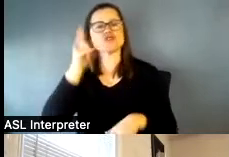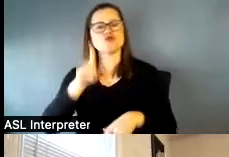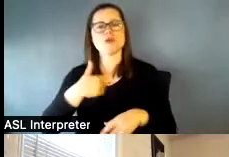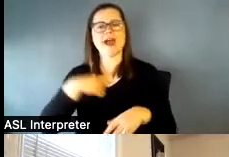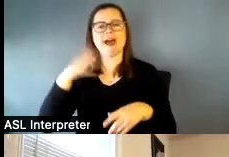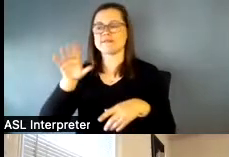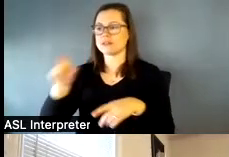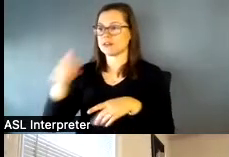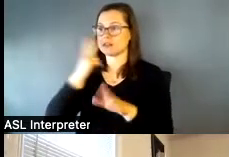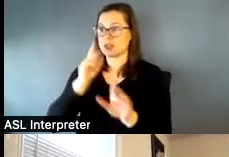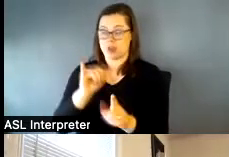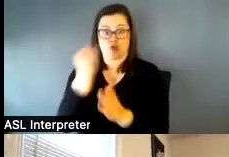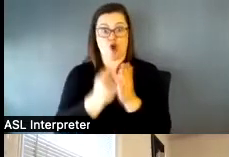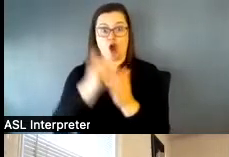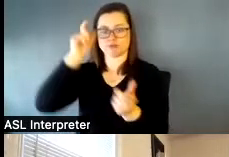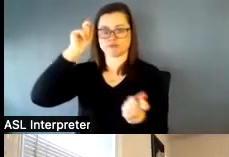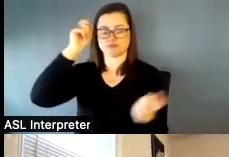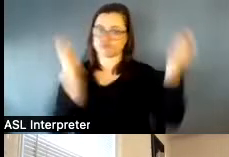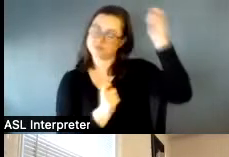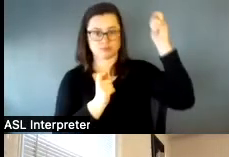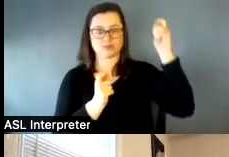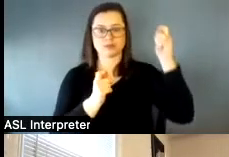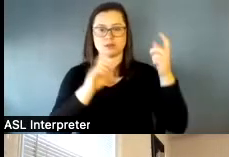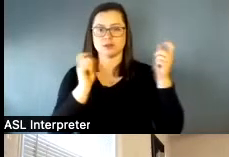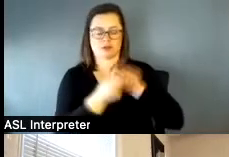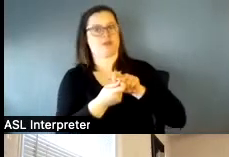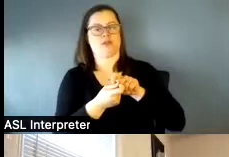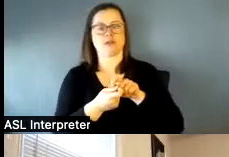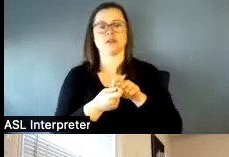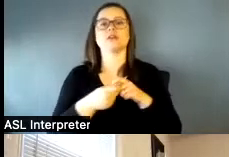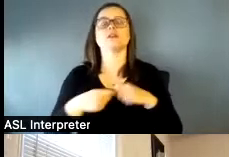that, then it kind of starts to create new pathways